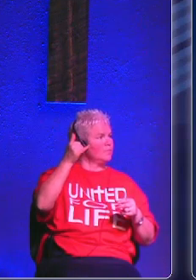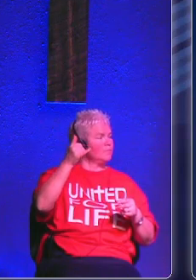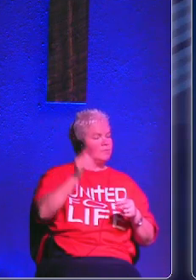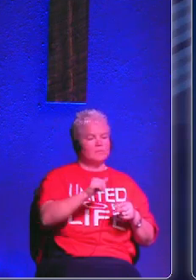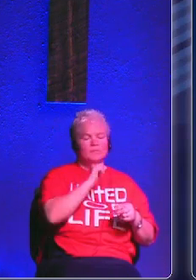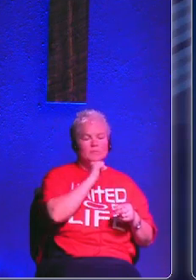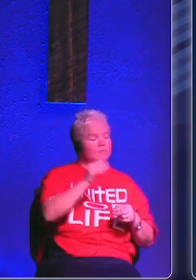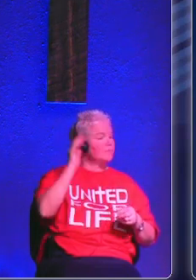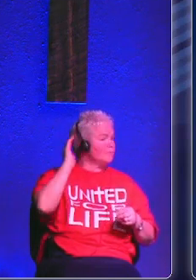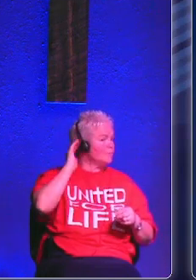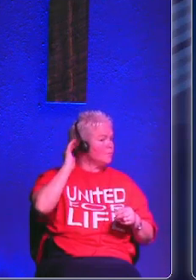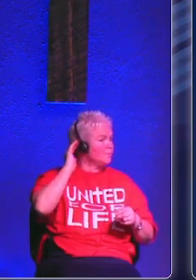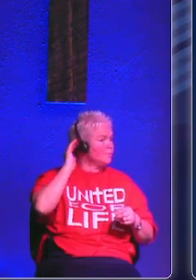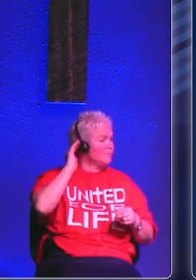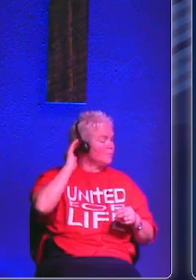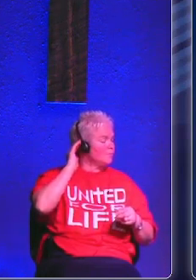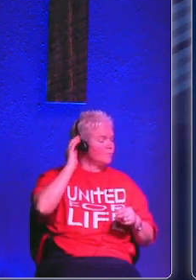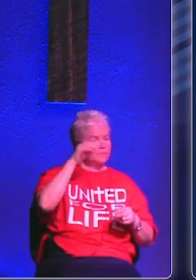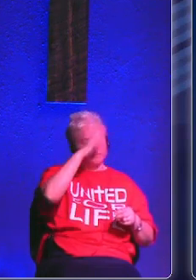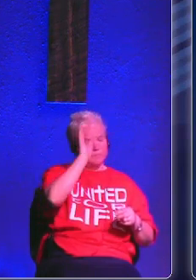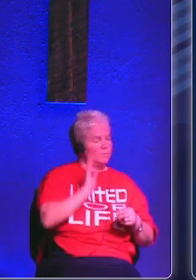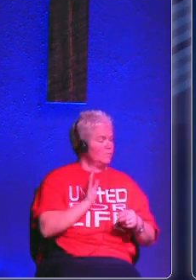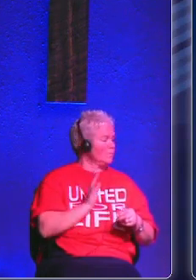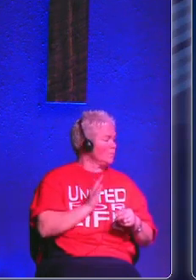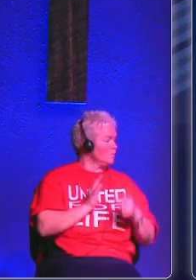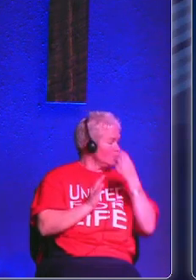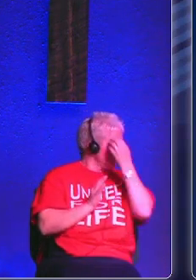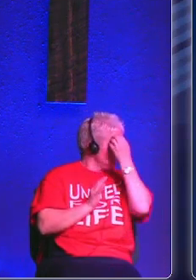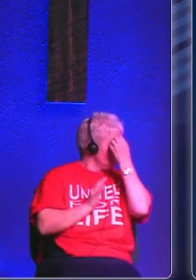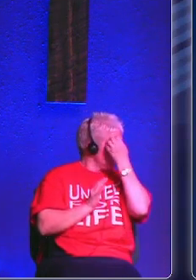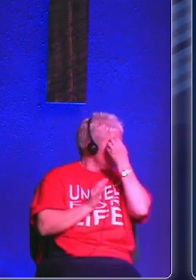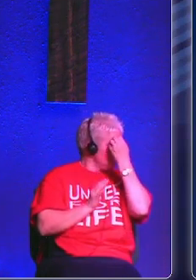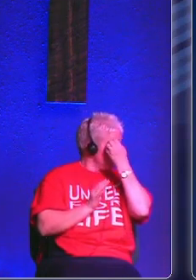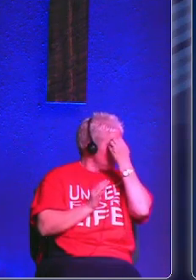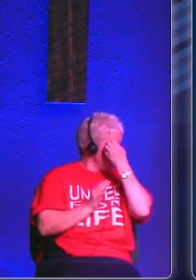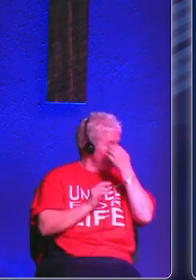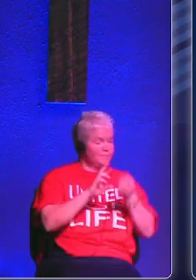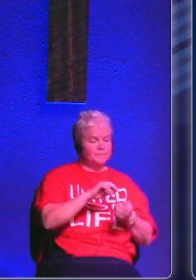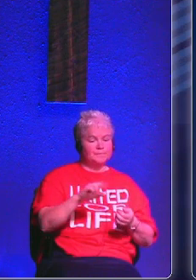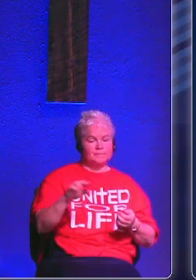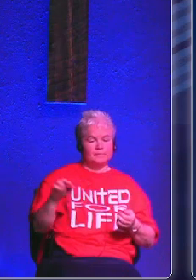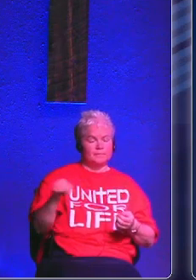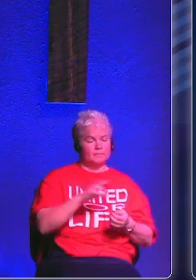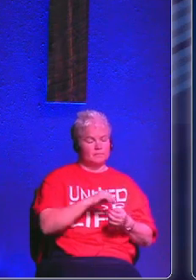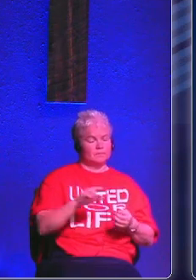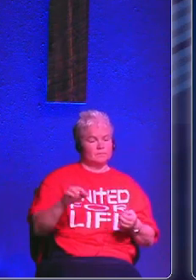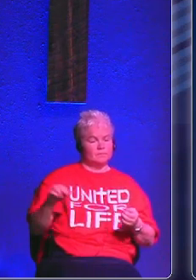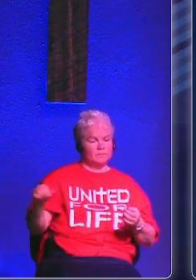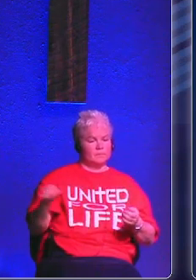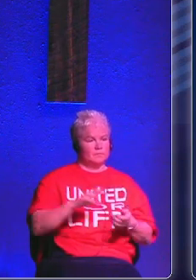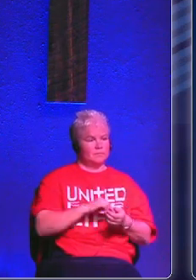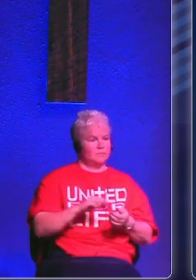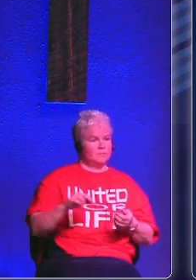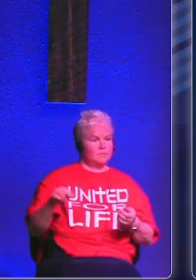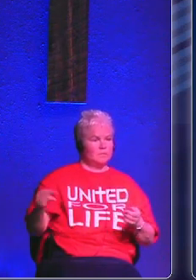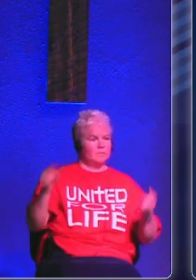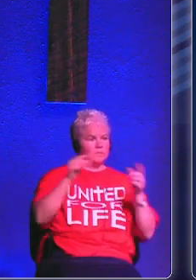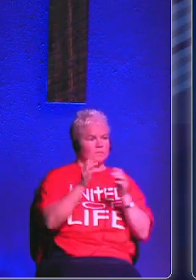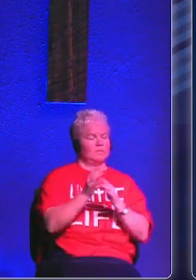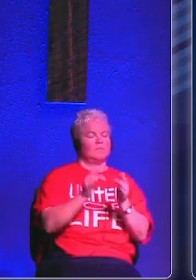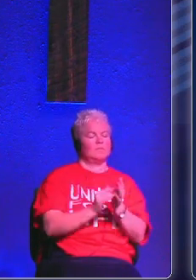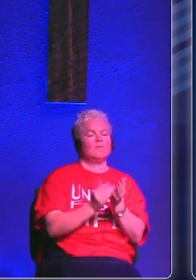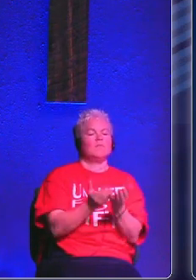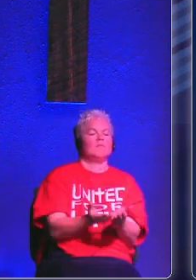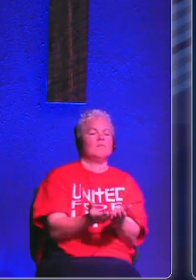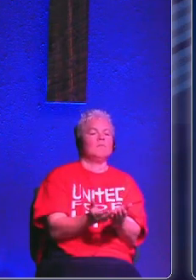Why did I didn't hear God, Pastor. I prayed and I didn't hear God. Oh, yeah, what are you reading in the Bible? The Bible is what really speaks to